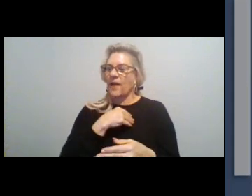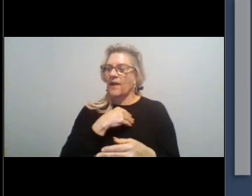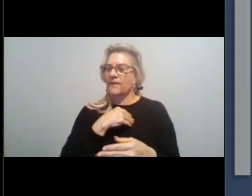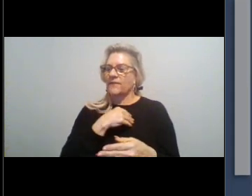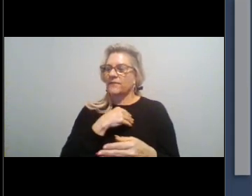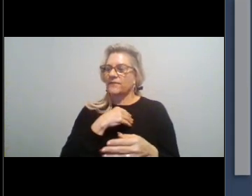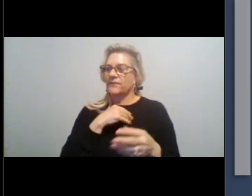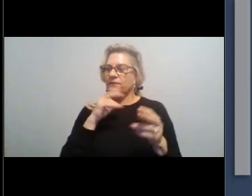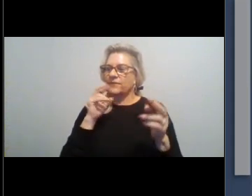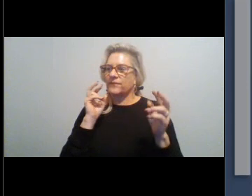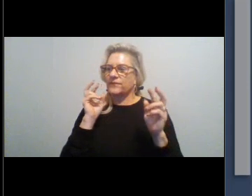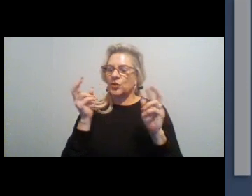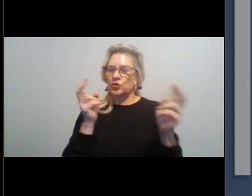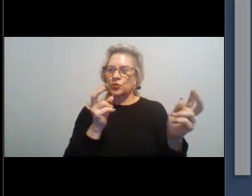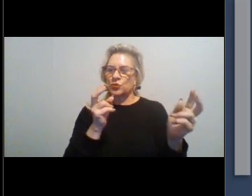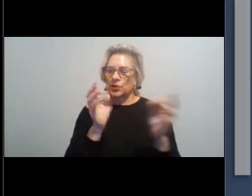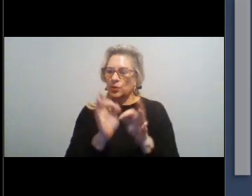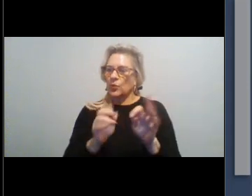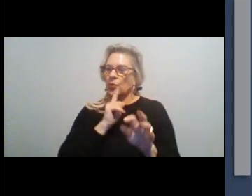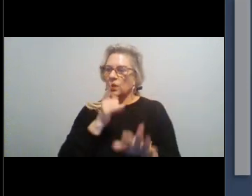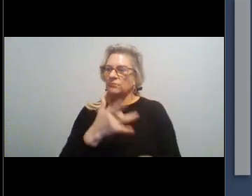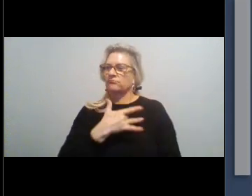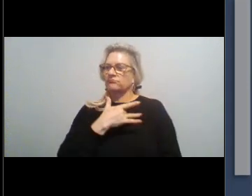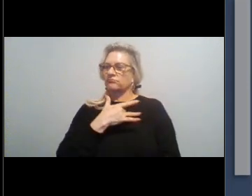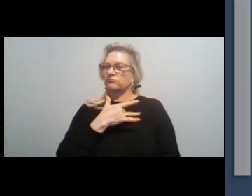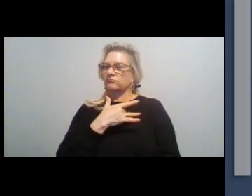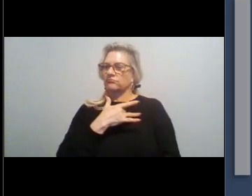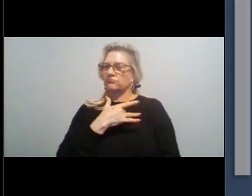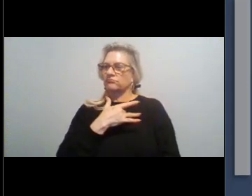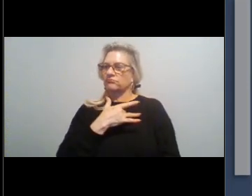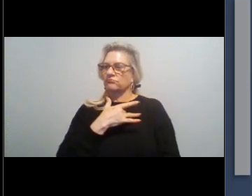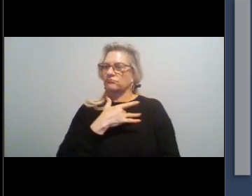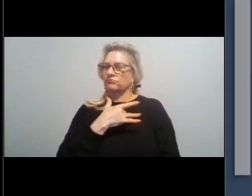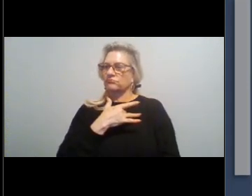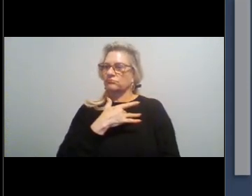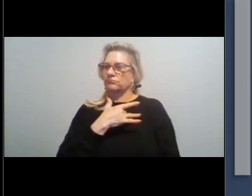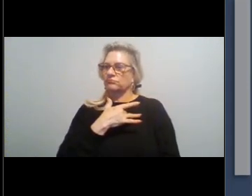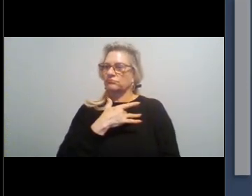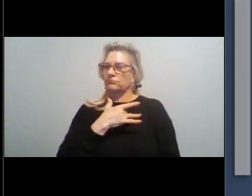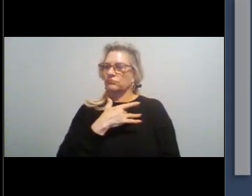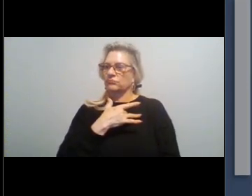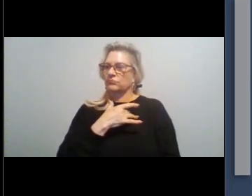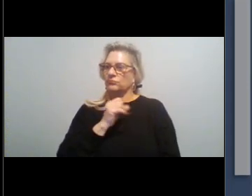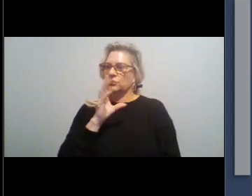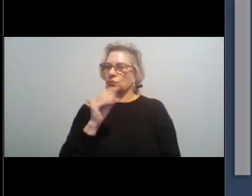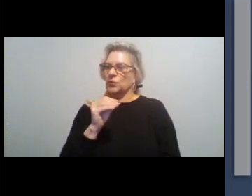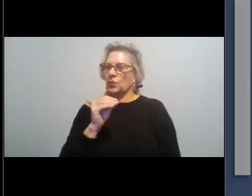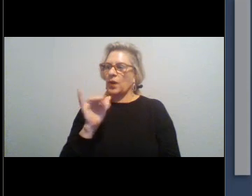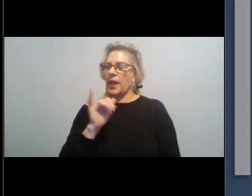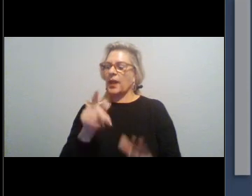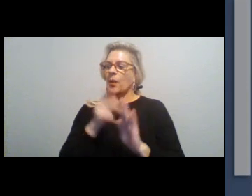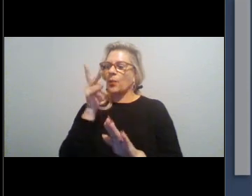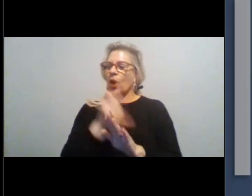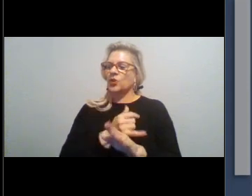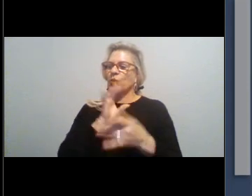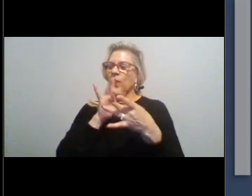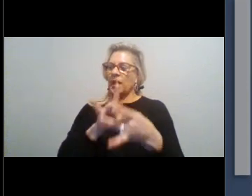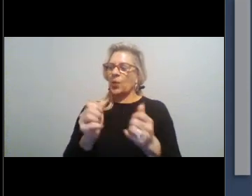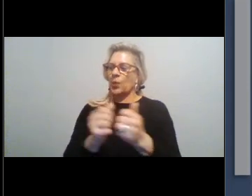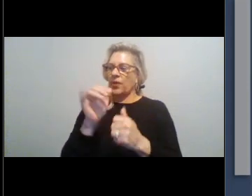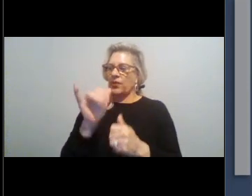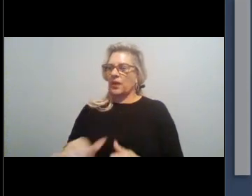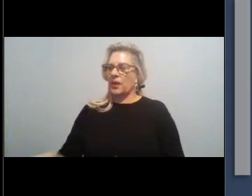take into account. And so it's very heartwarming today to see that we're approving projects like that one on Skid Row that's going to change